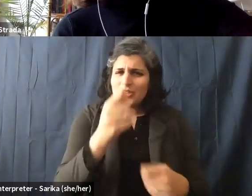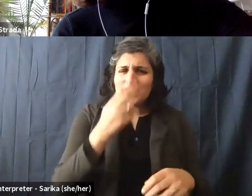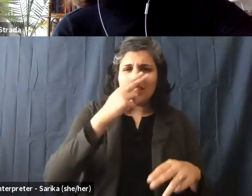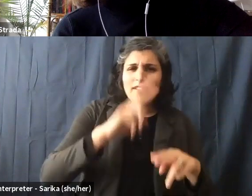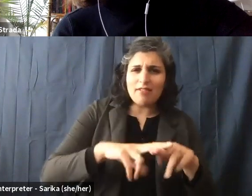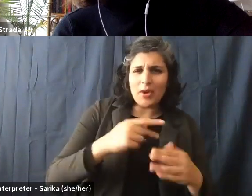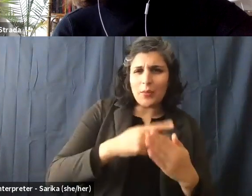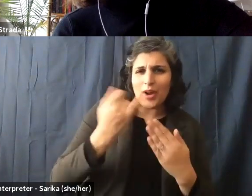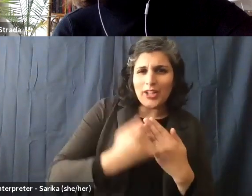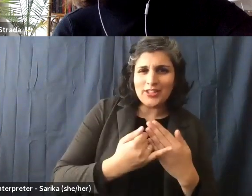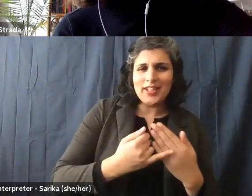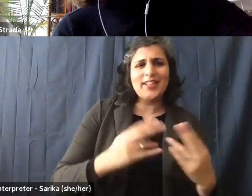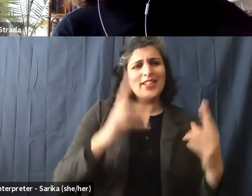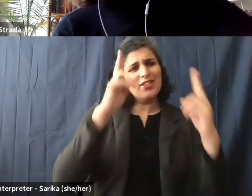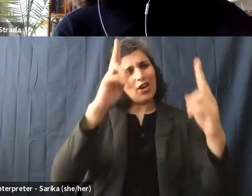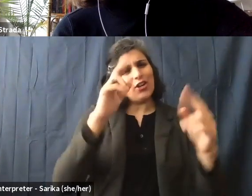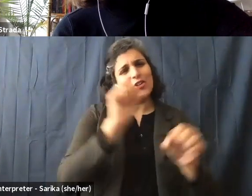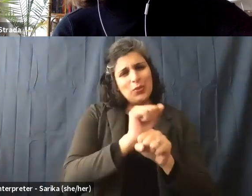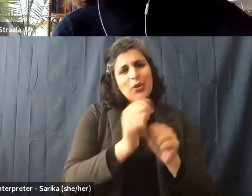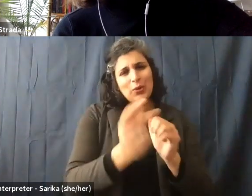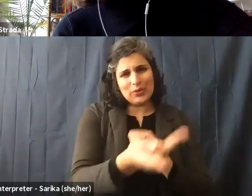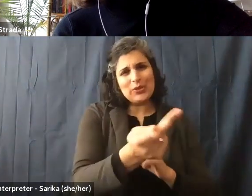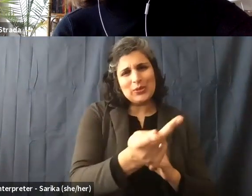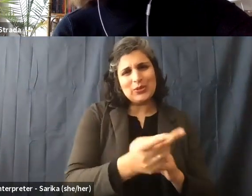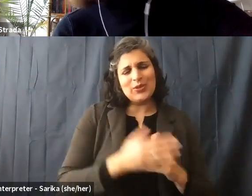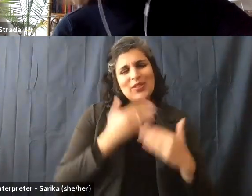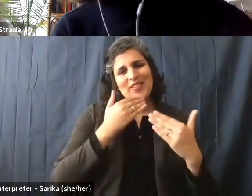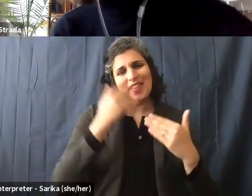honor to work with the two of you, so thank you for the invitation.